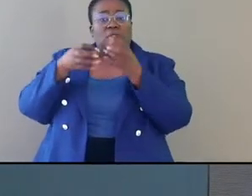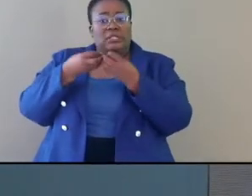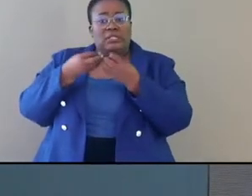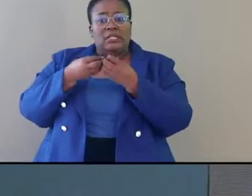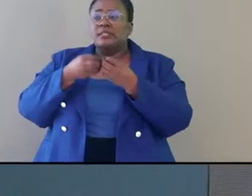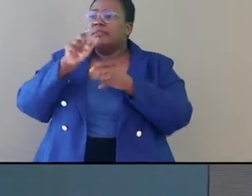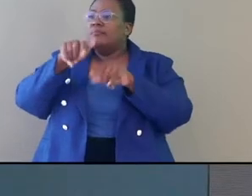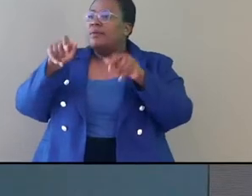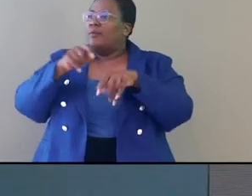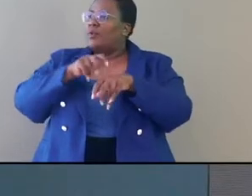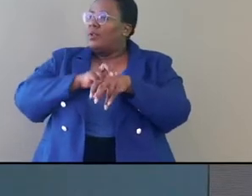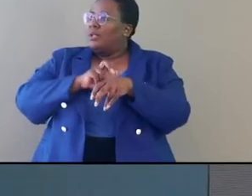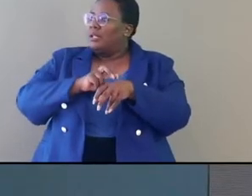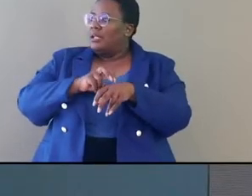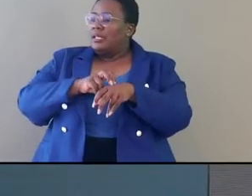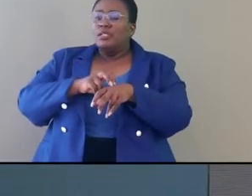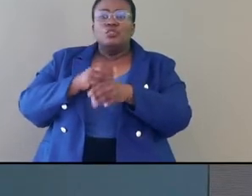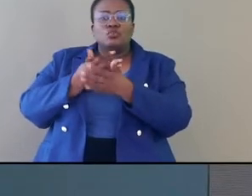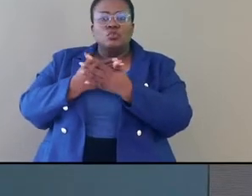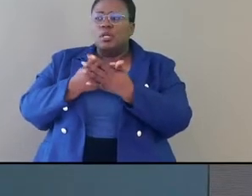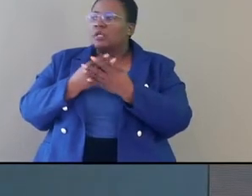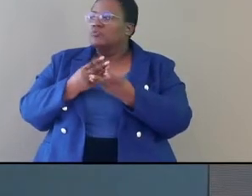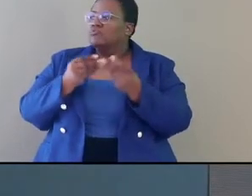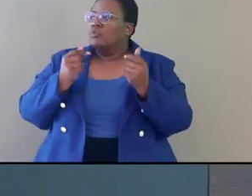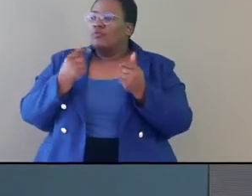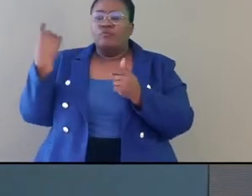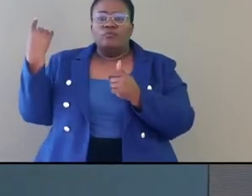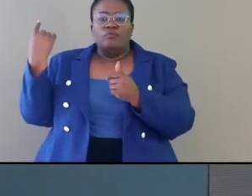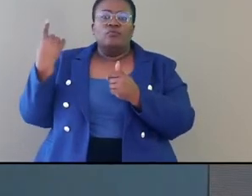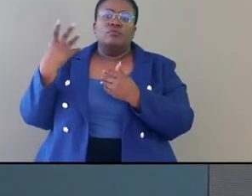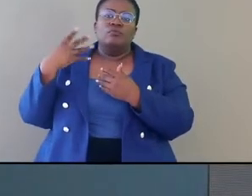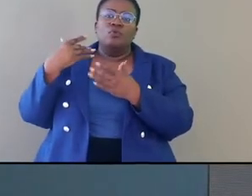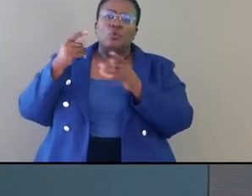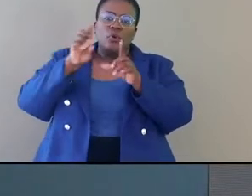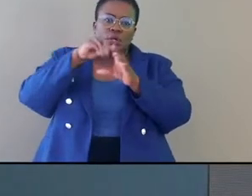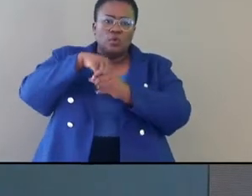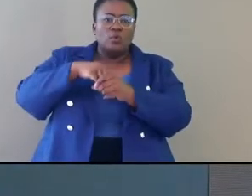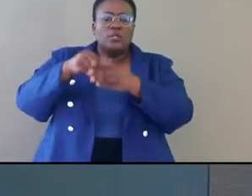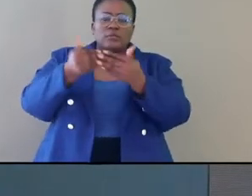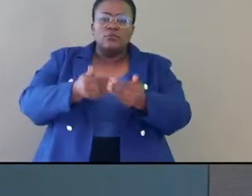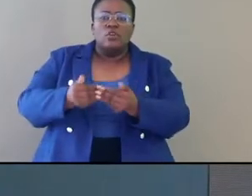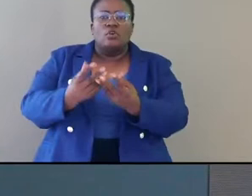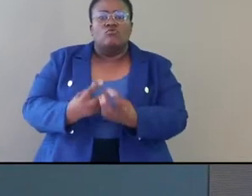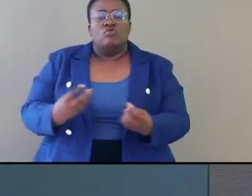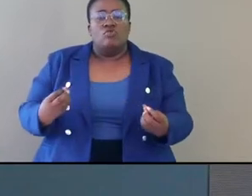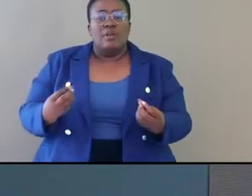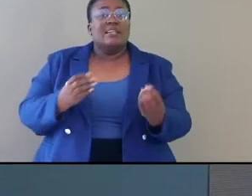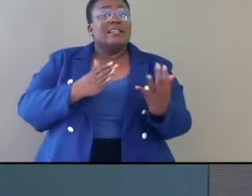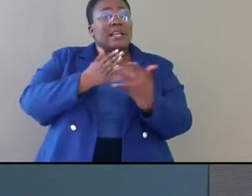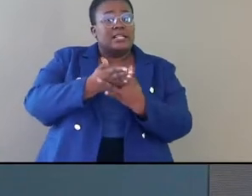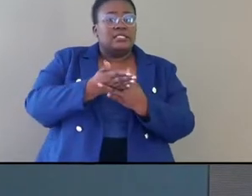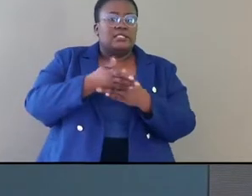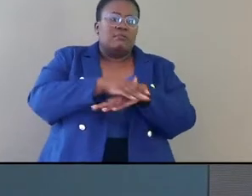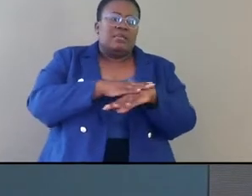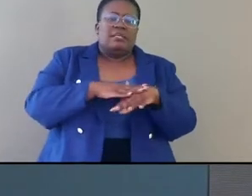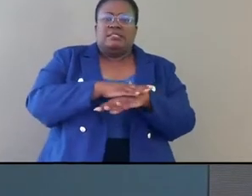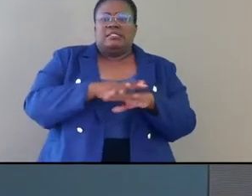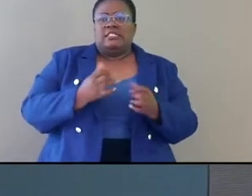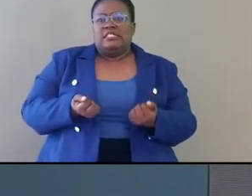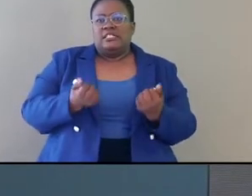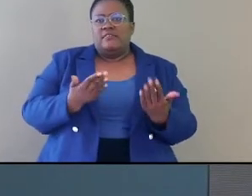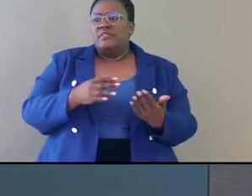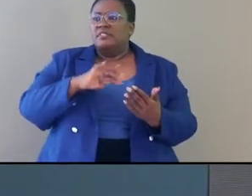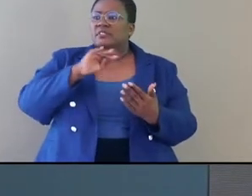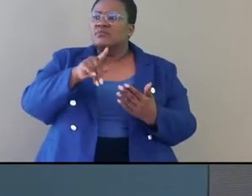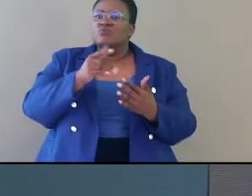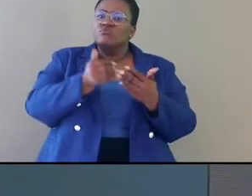people need to be able to conduct social production including taking care of children is access to basic services it is not the same to take care